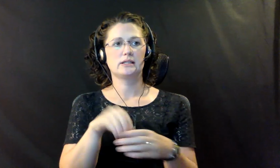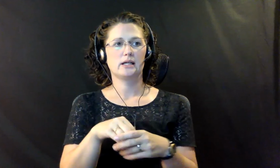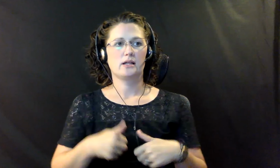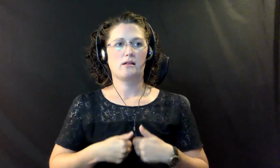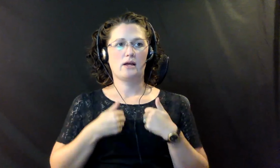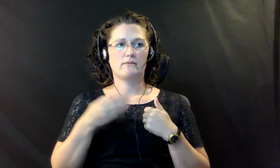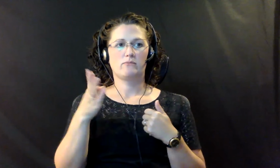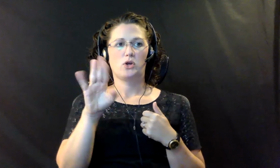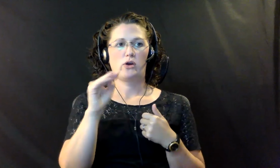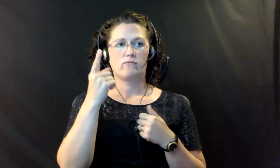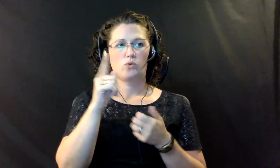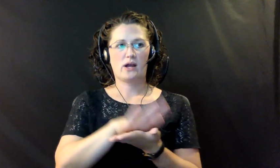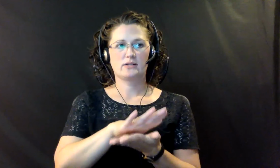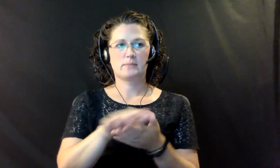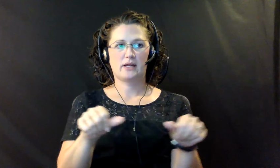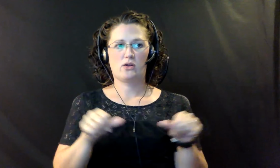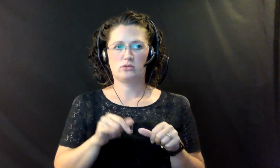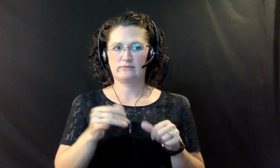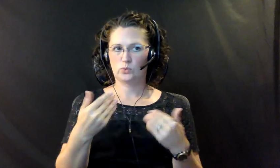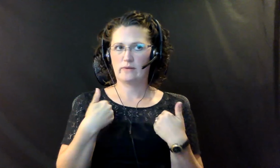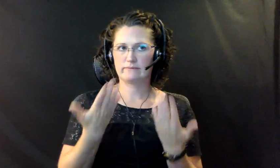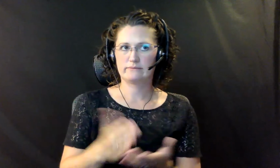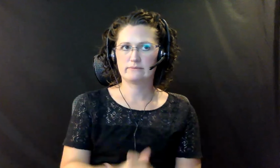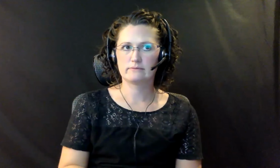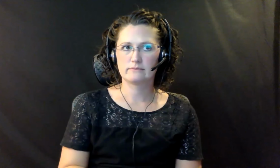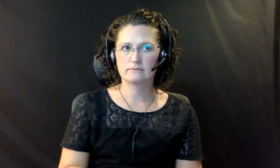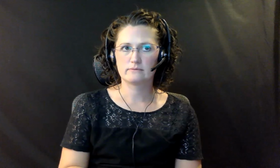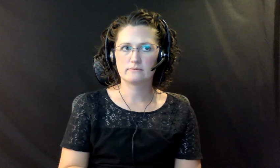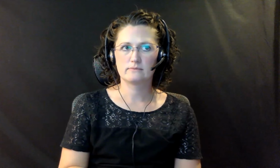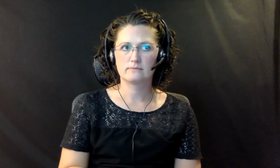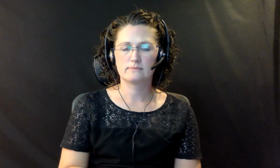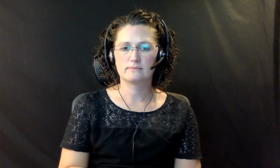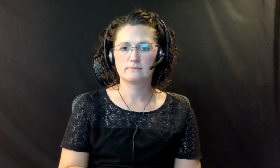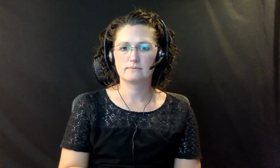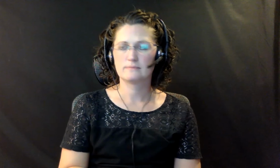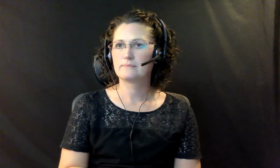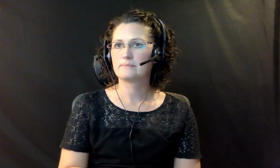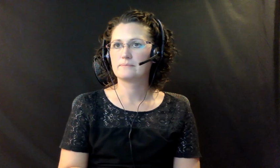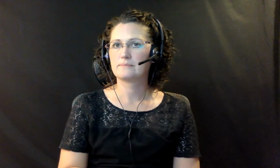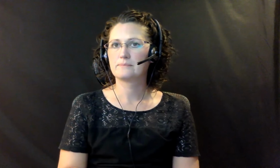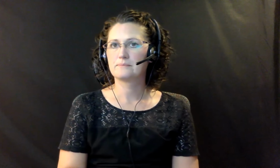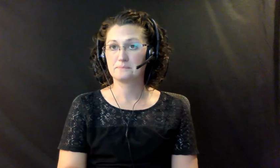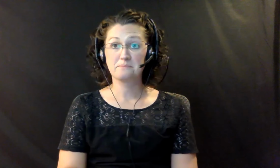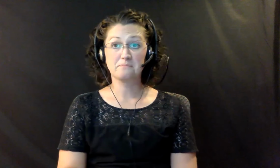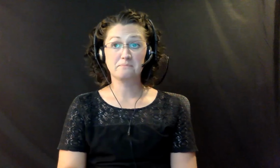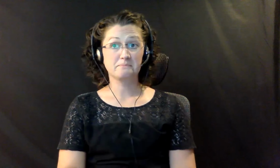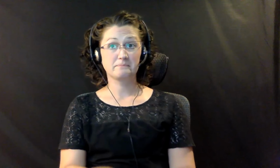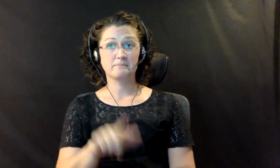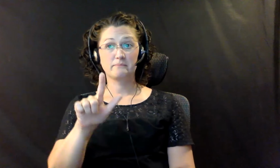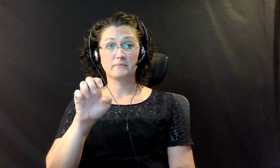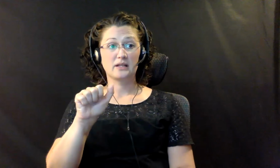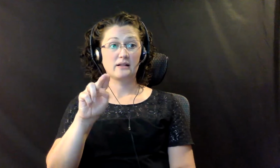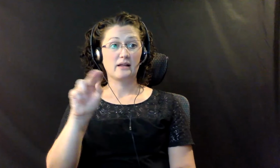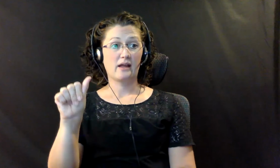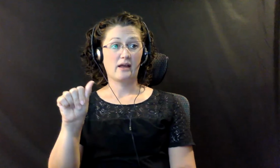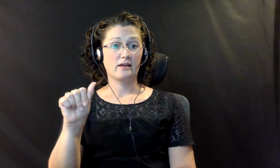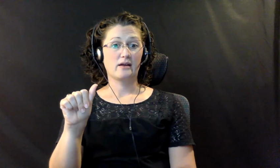academic area, if you have one focusing on these stakeholders? So I can take this one. I'm going to give you this